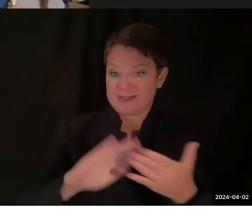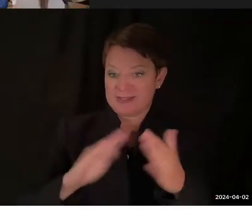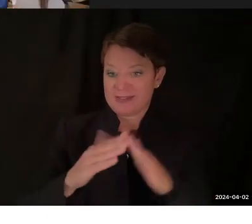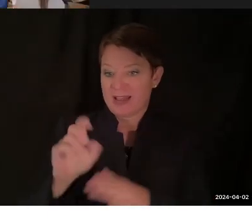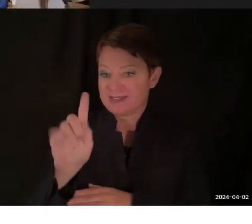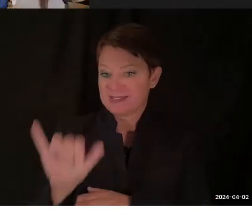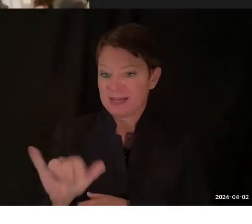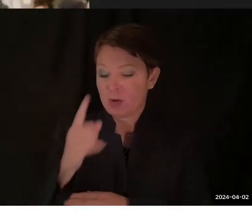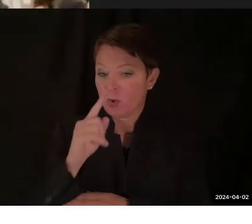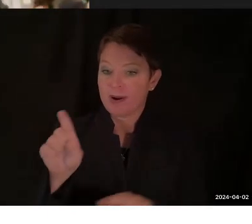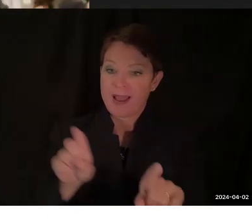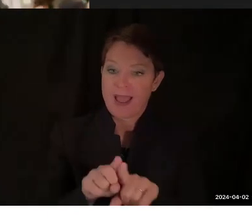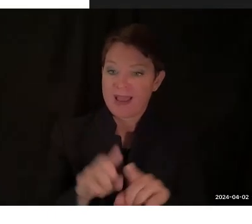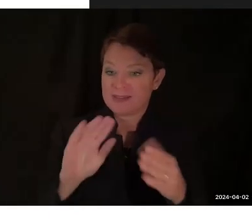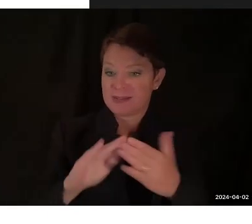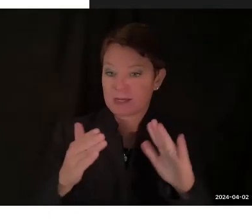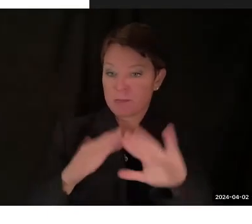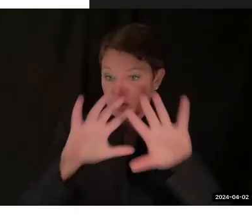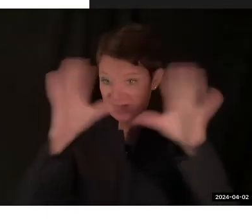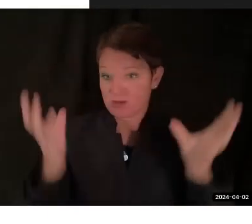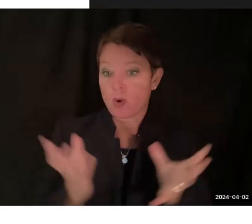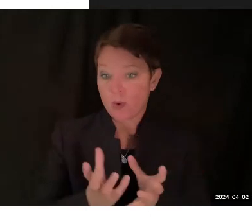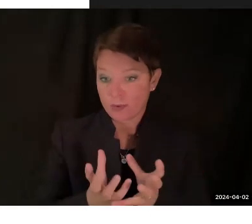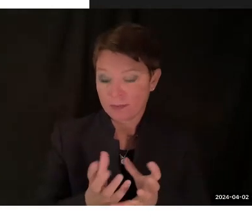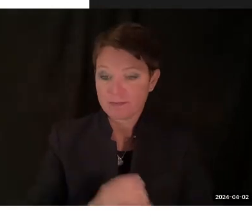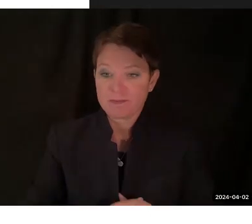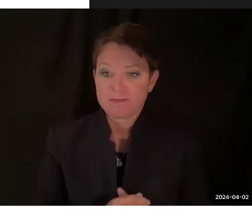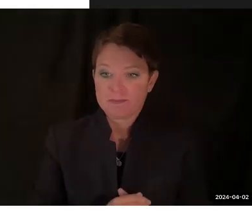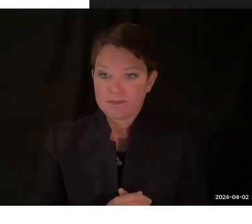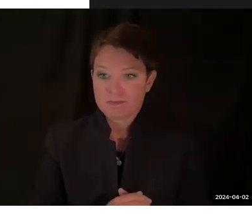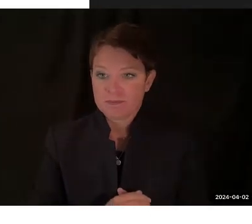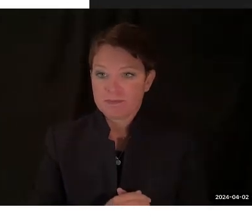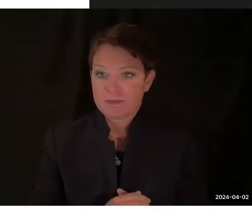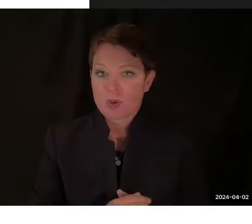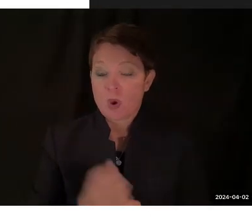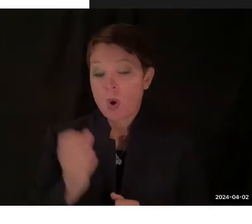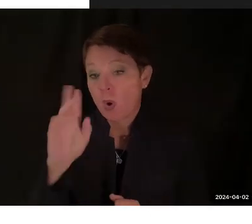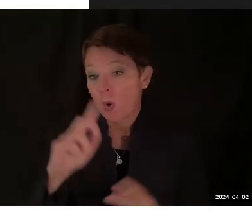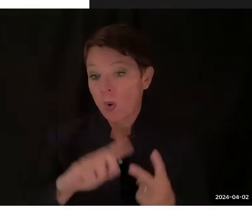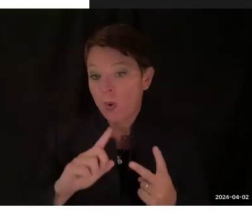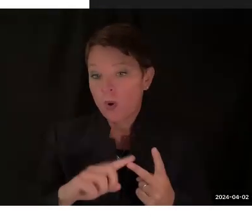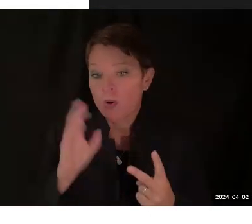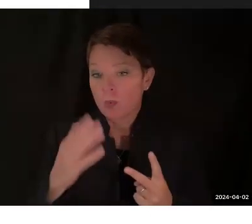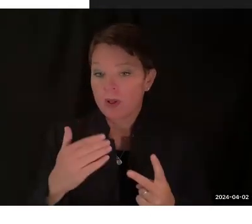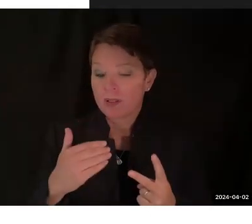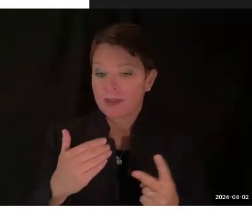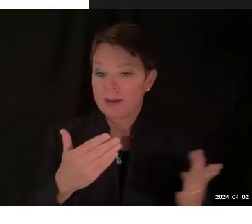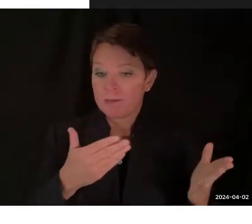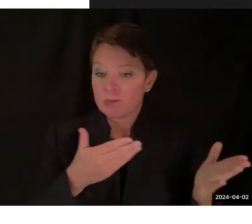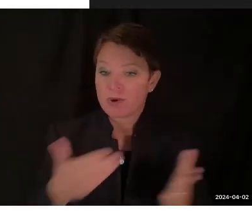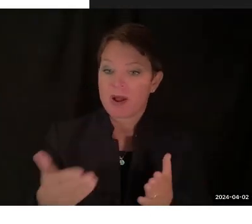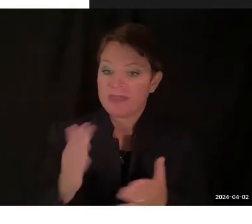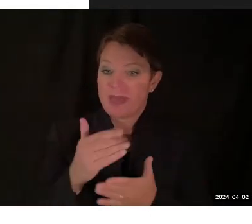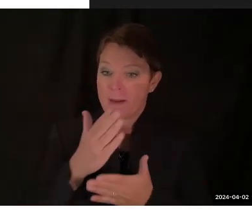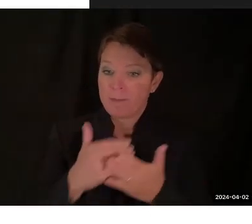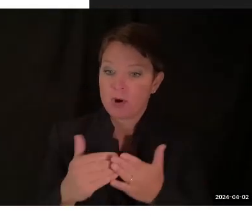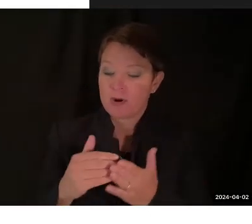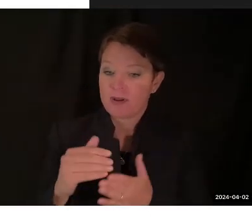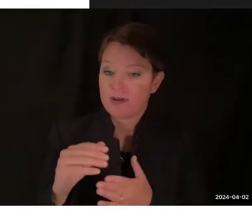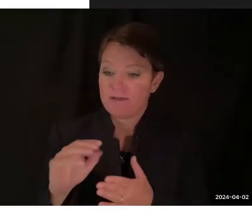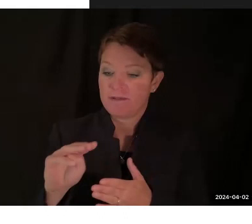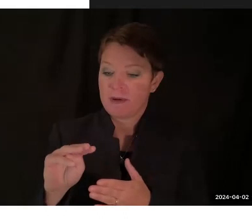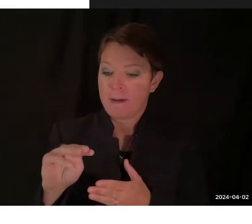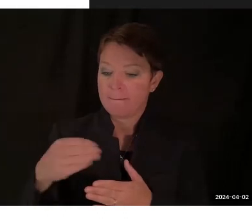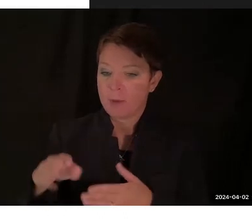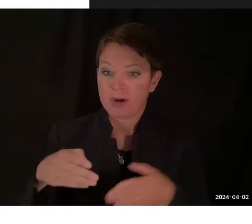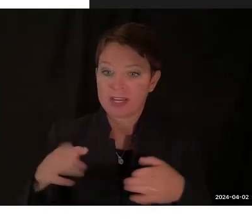or even as a community as a whole? Or will it have brought this section of Market Street back to life? You